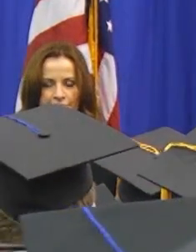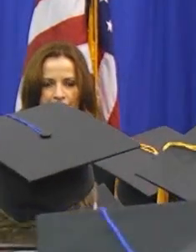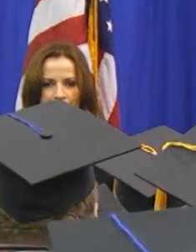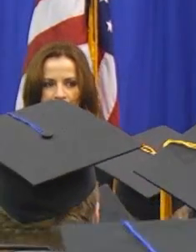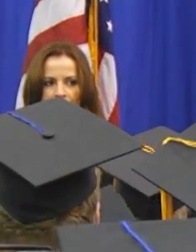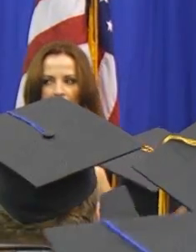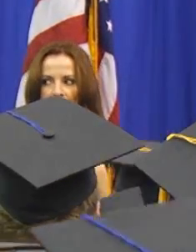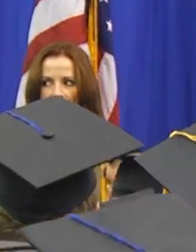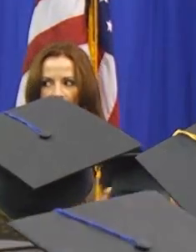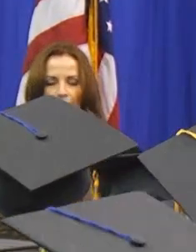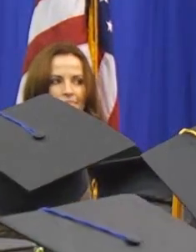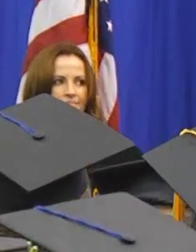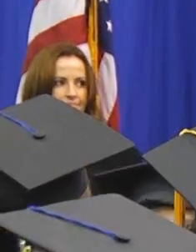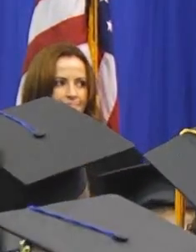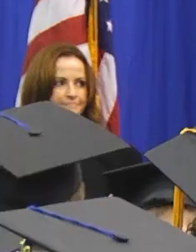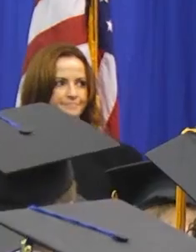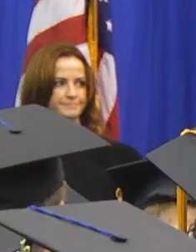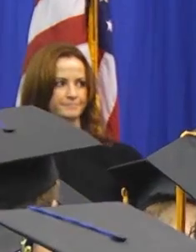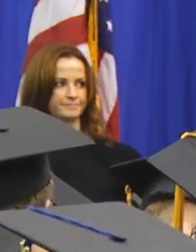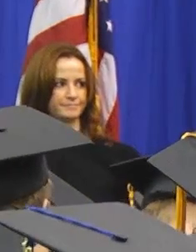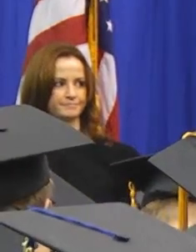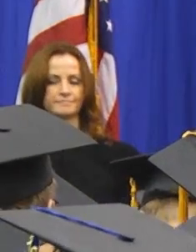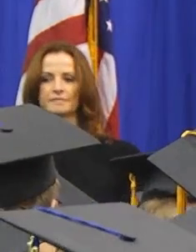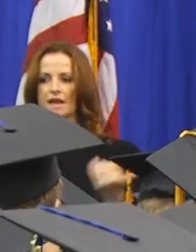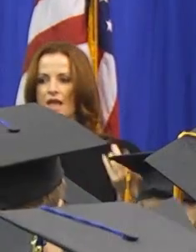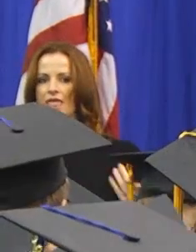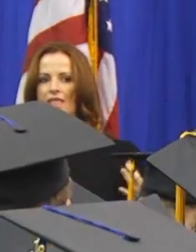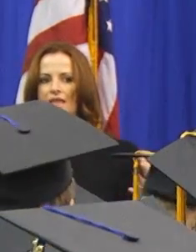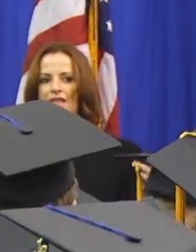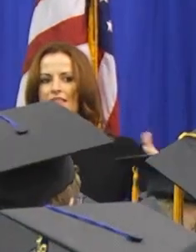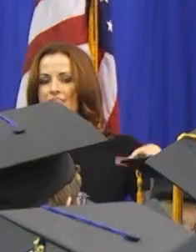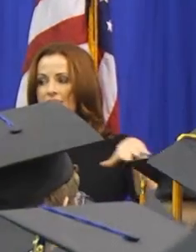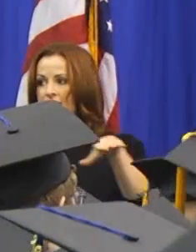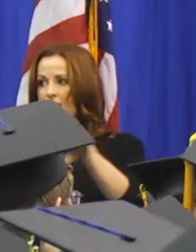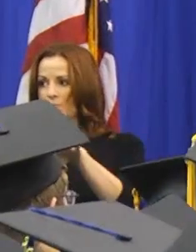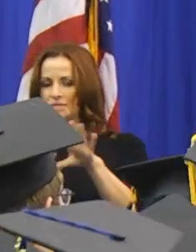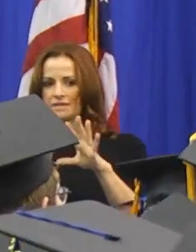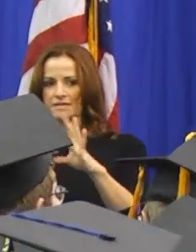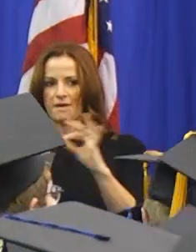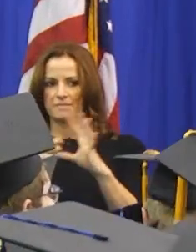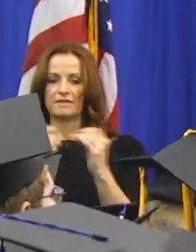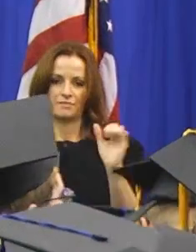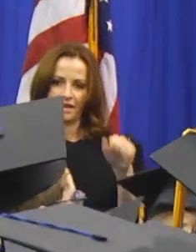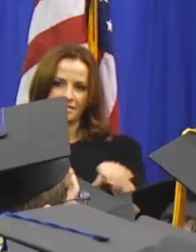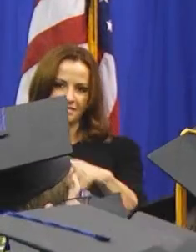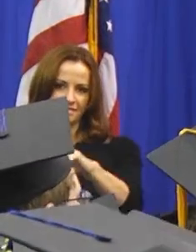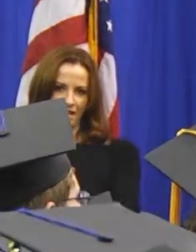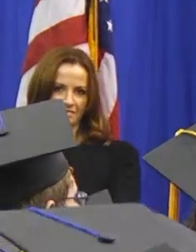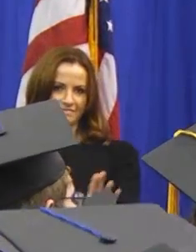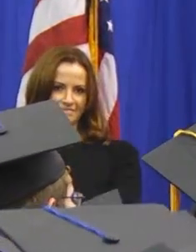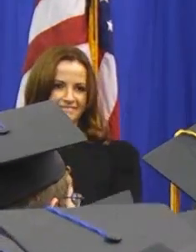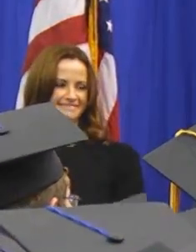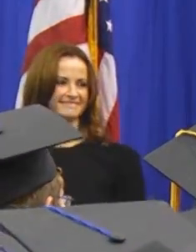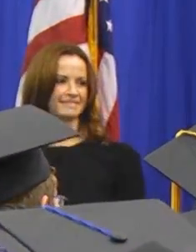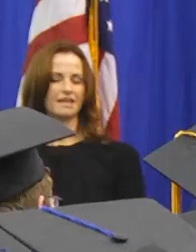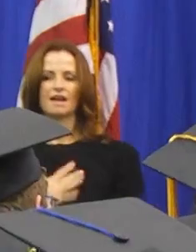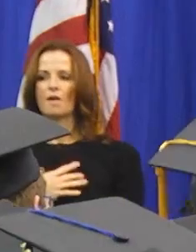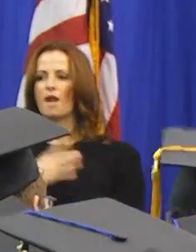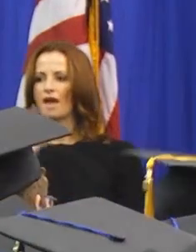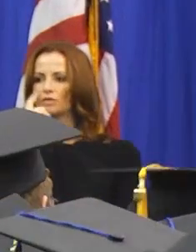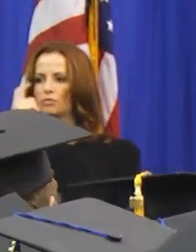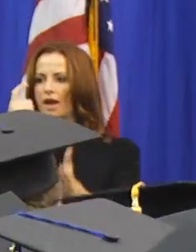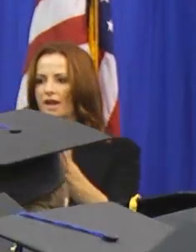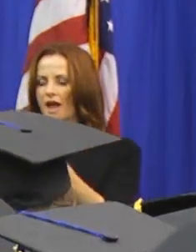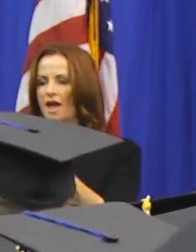Thank you. In closing this evening, you may be seated. I would like to